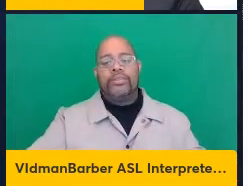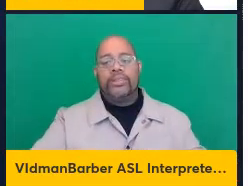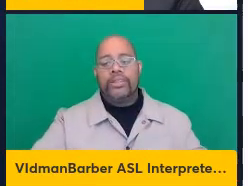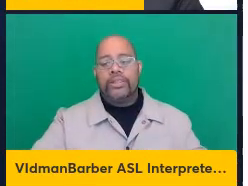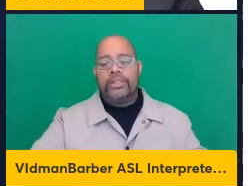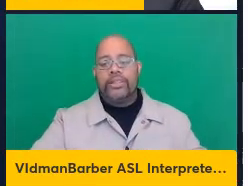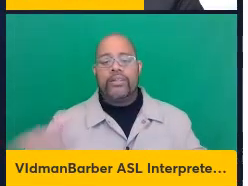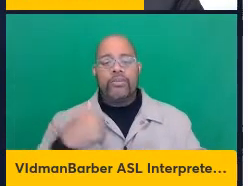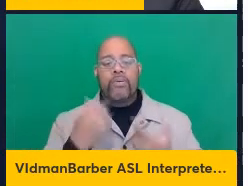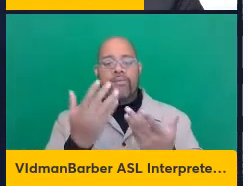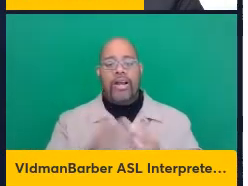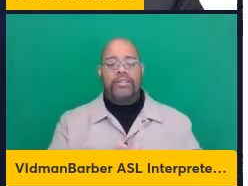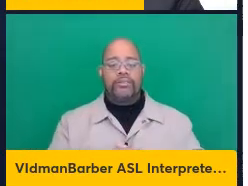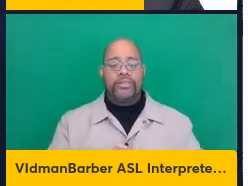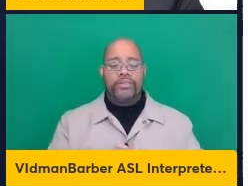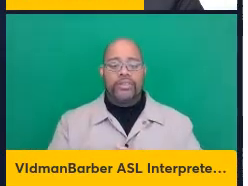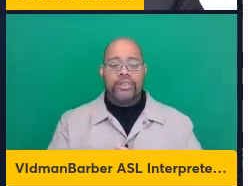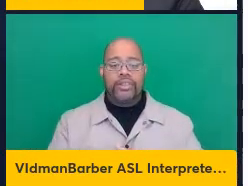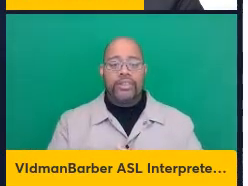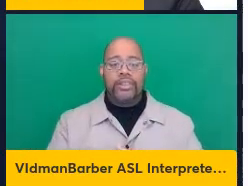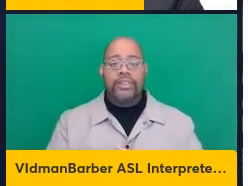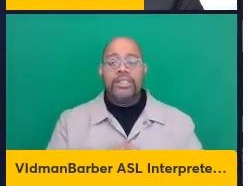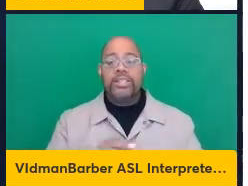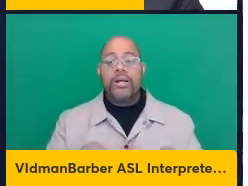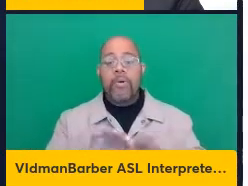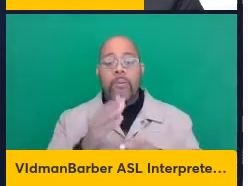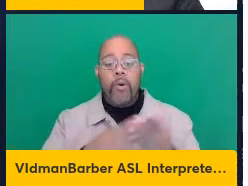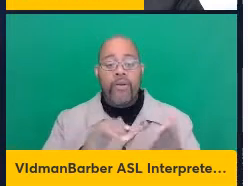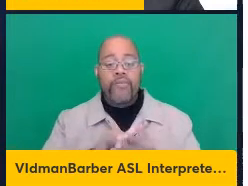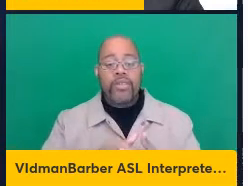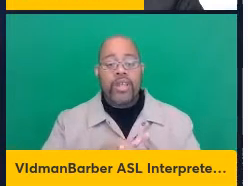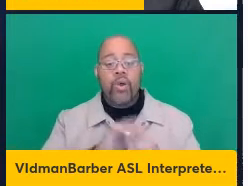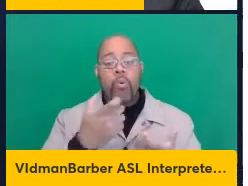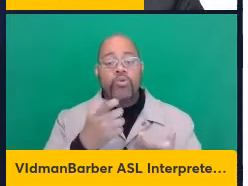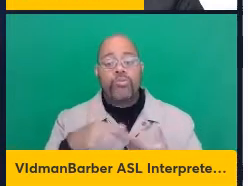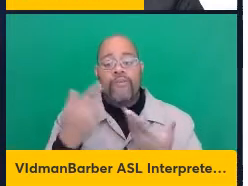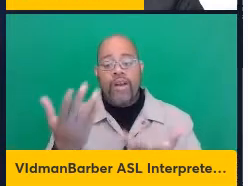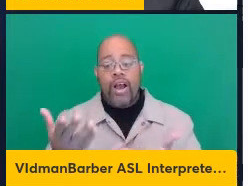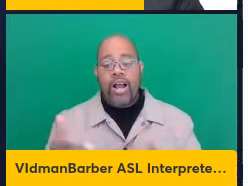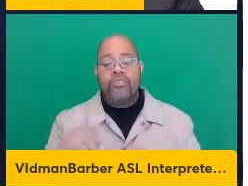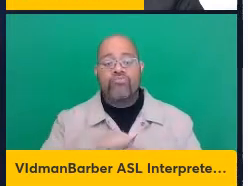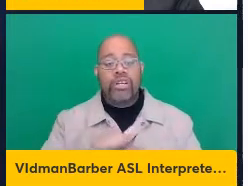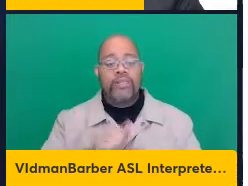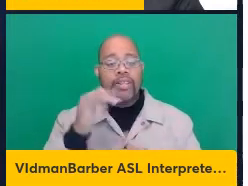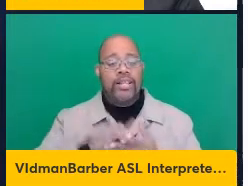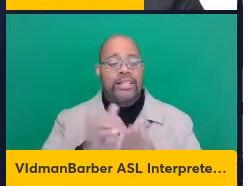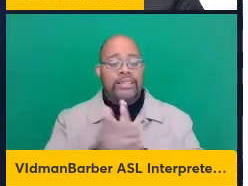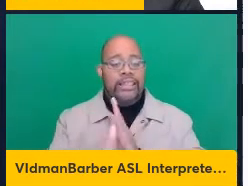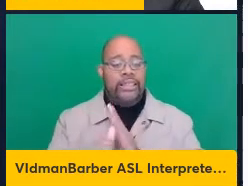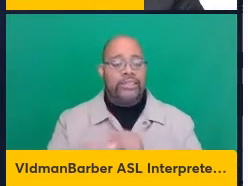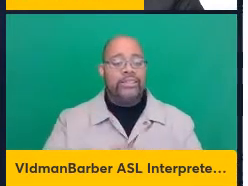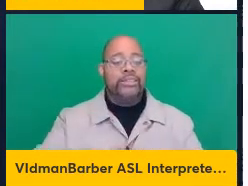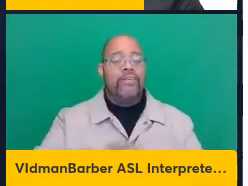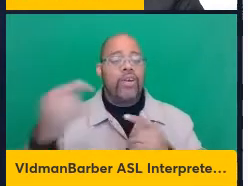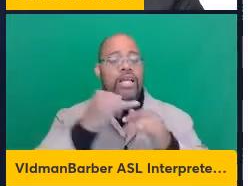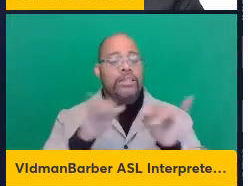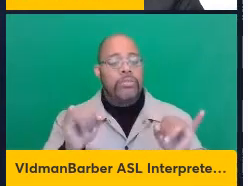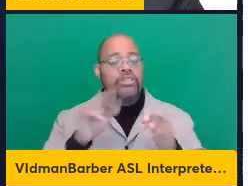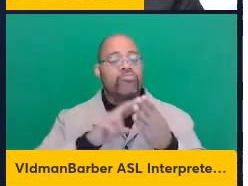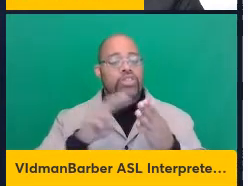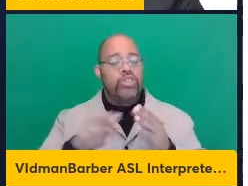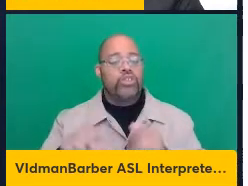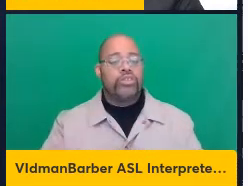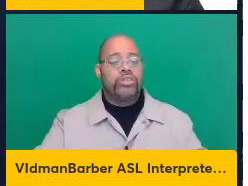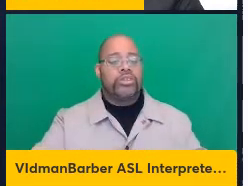that we provided. And the critical part of it was that we wanted to provide trainees with a skill set for independent